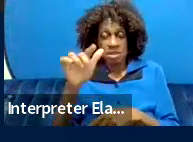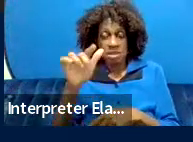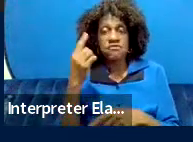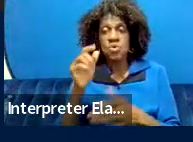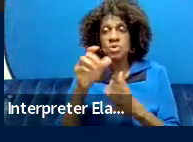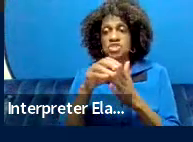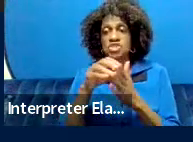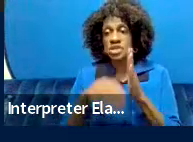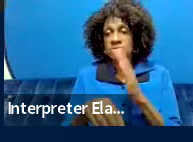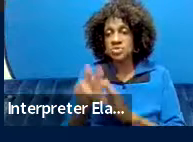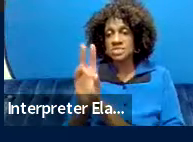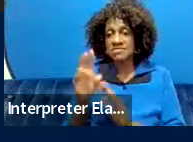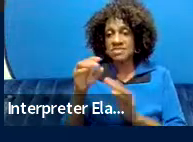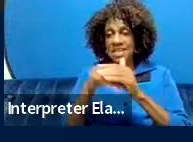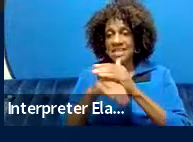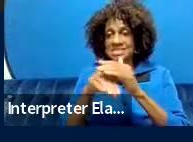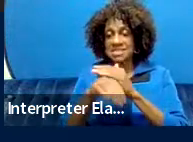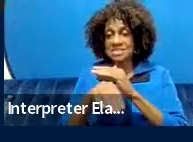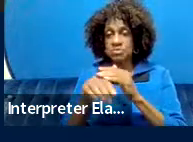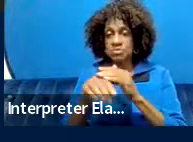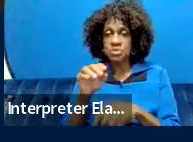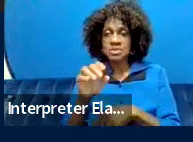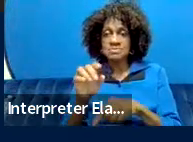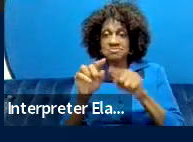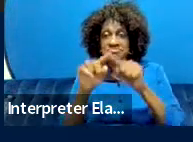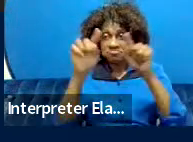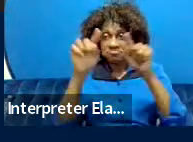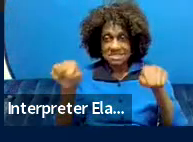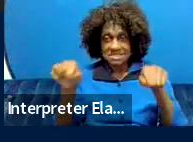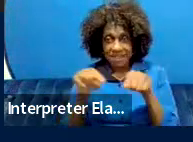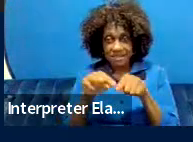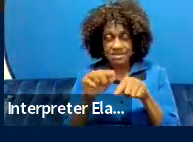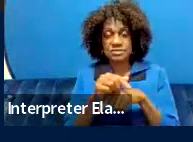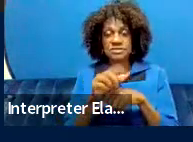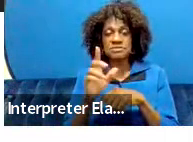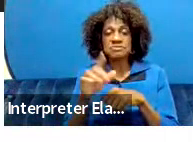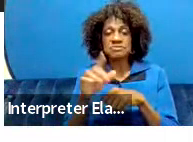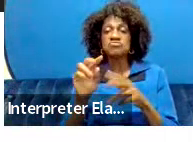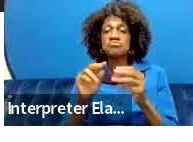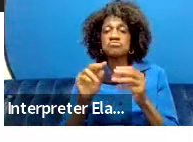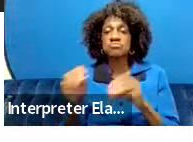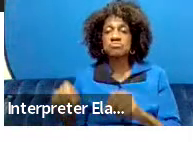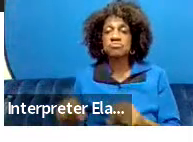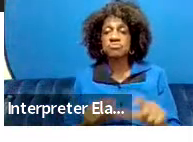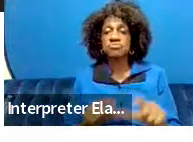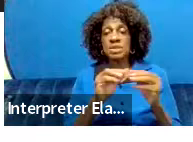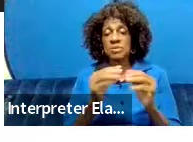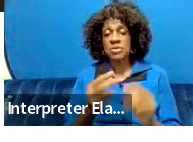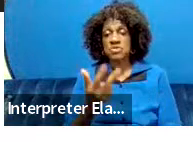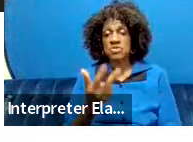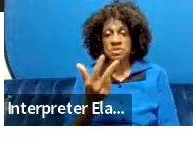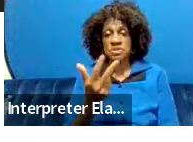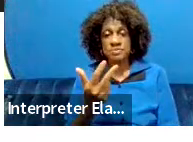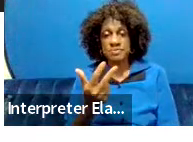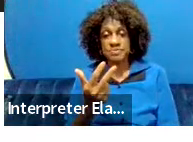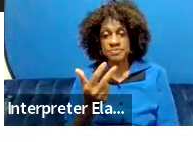7, Accessible Signage. So if I can move on to slide number 3. Slide number